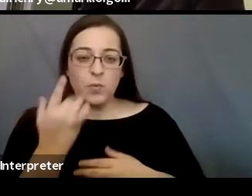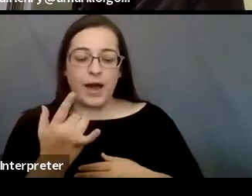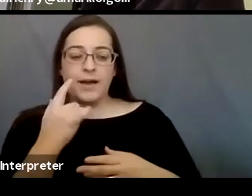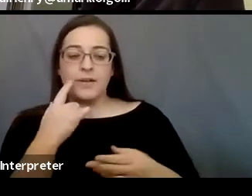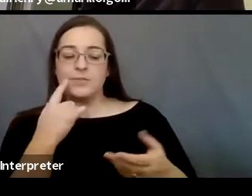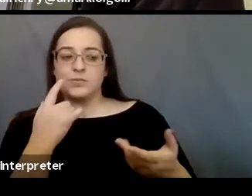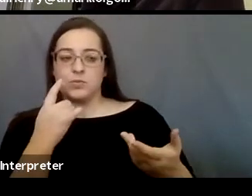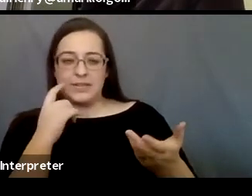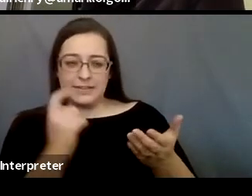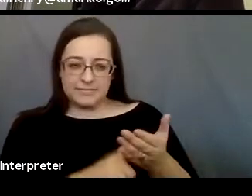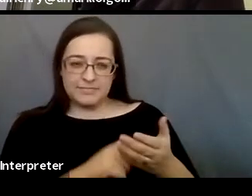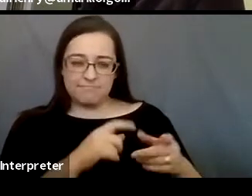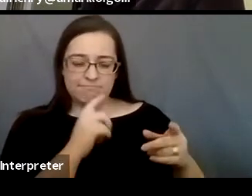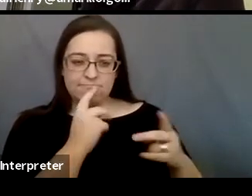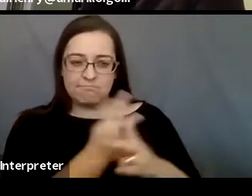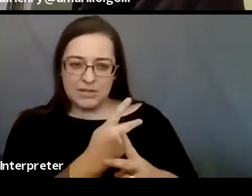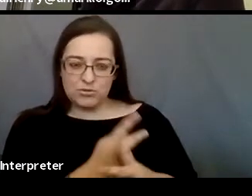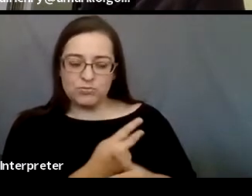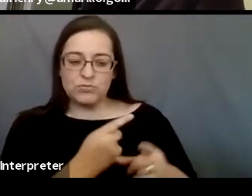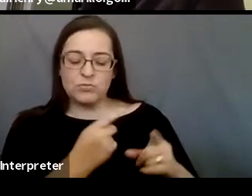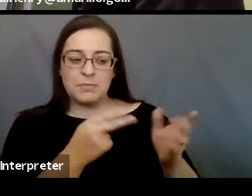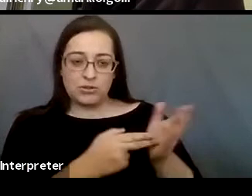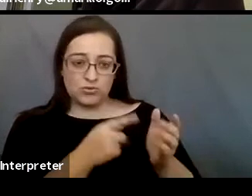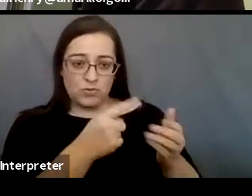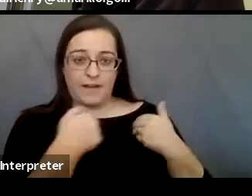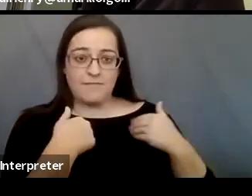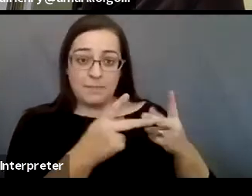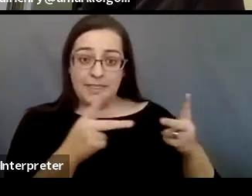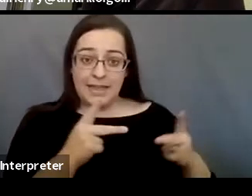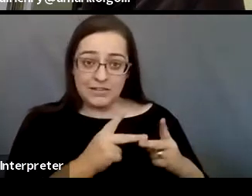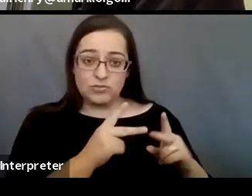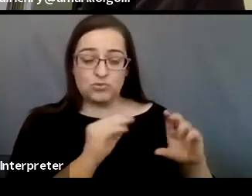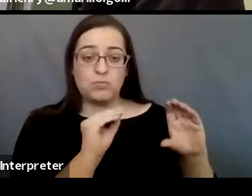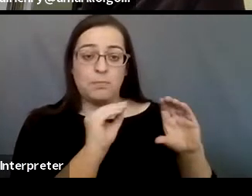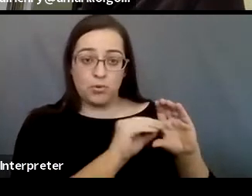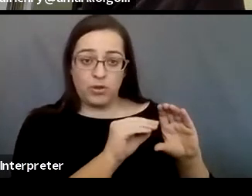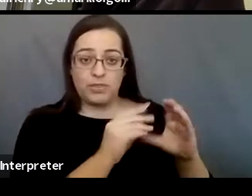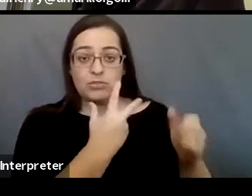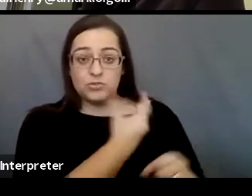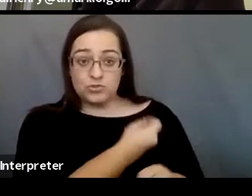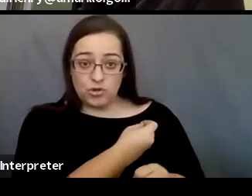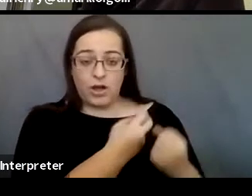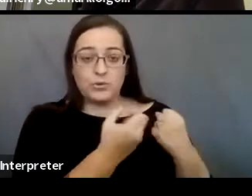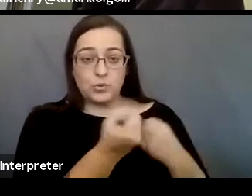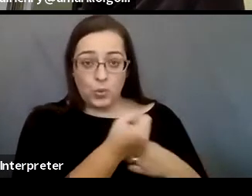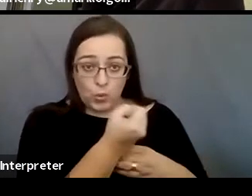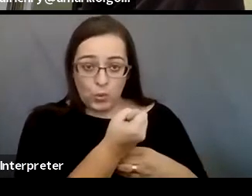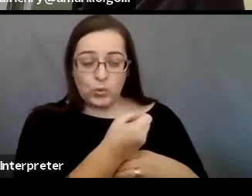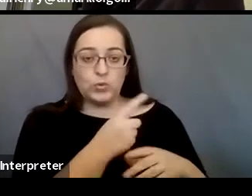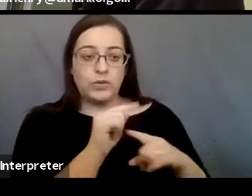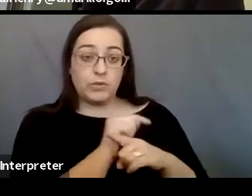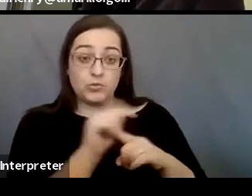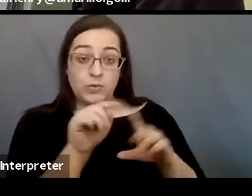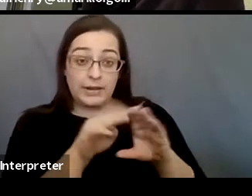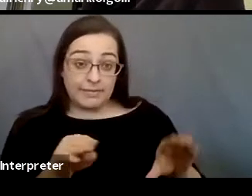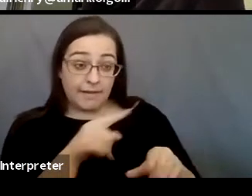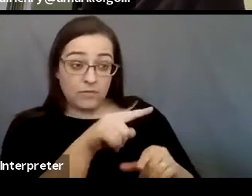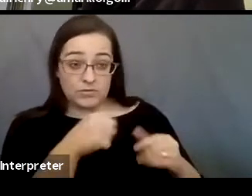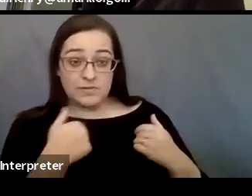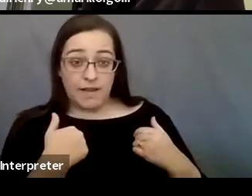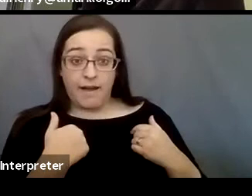identifying the storage capacity, the treatment capacity, the training levels of different personnel in